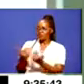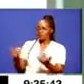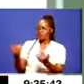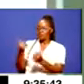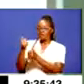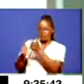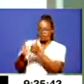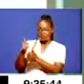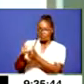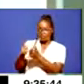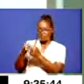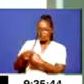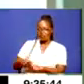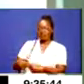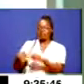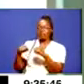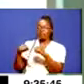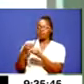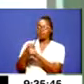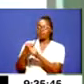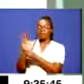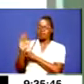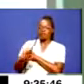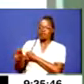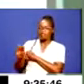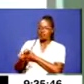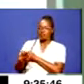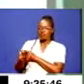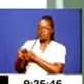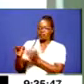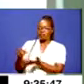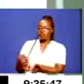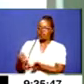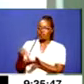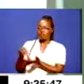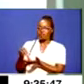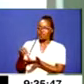are be able to work in areas, especially